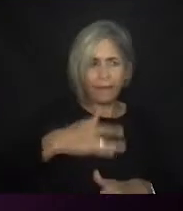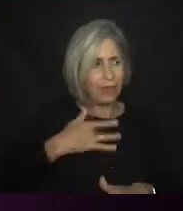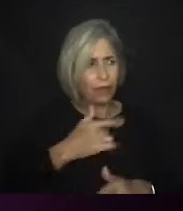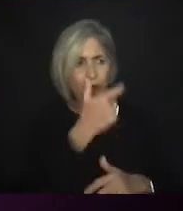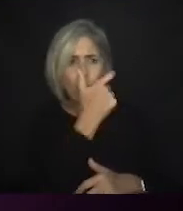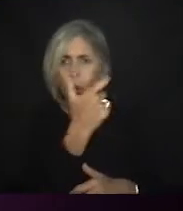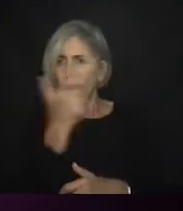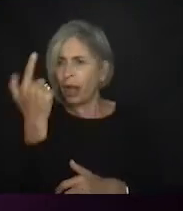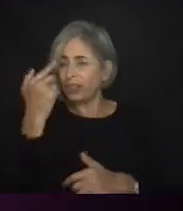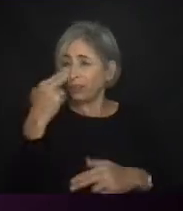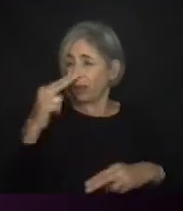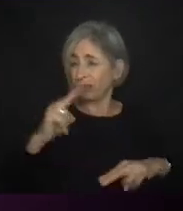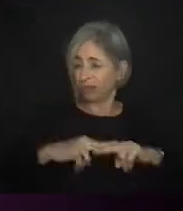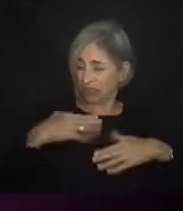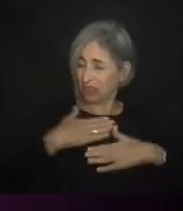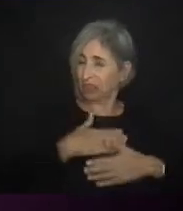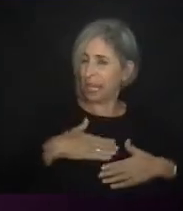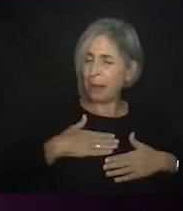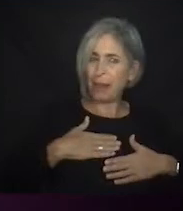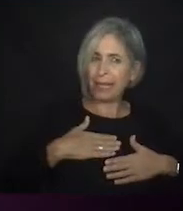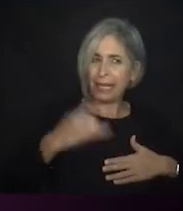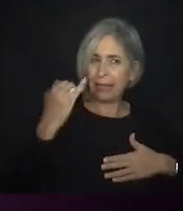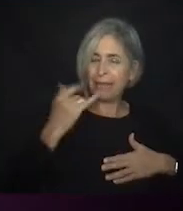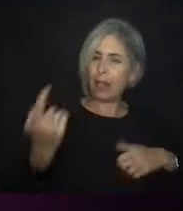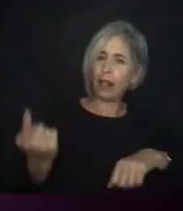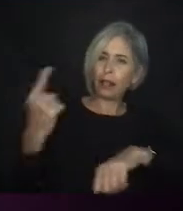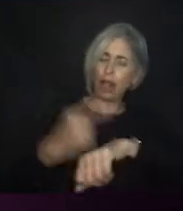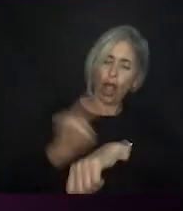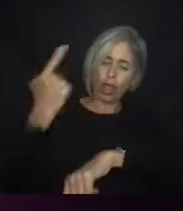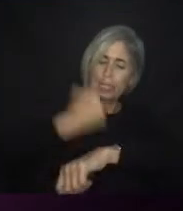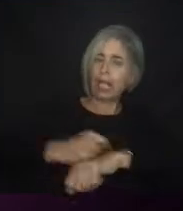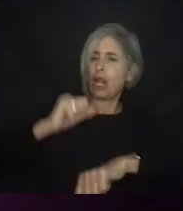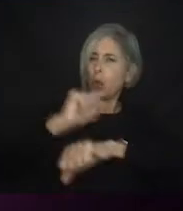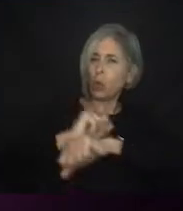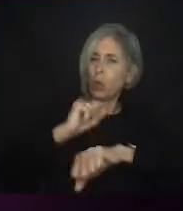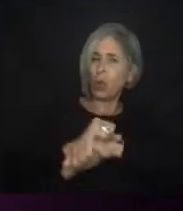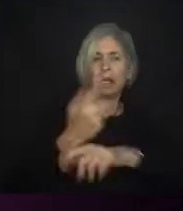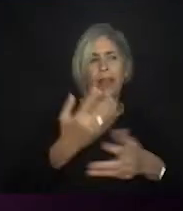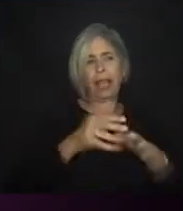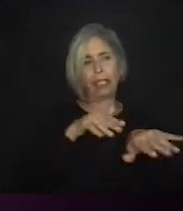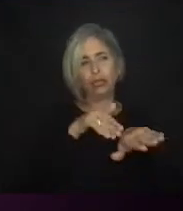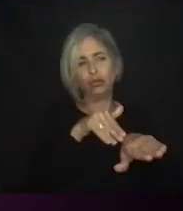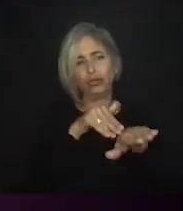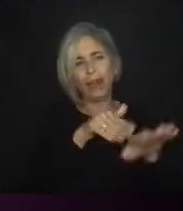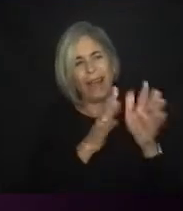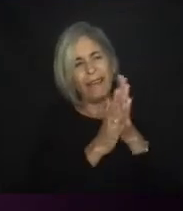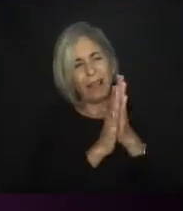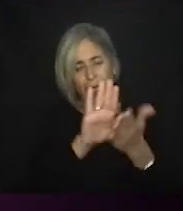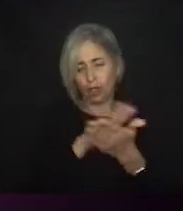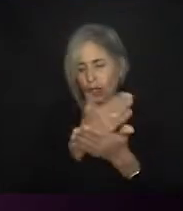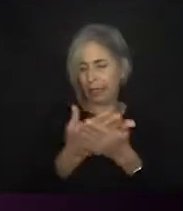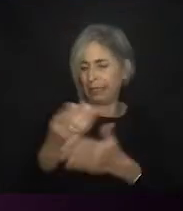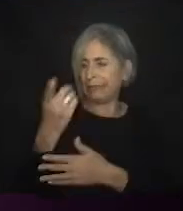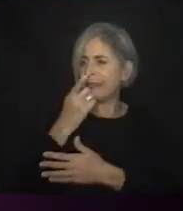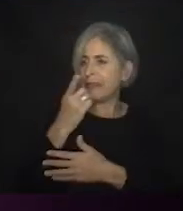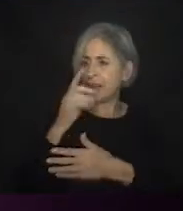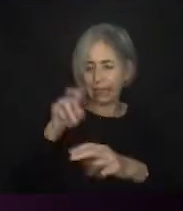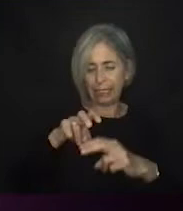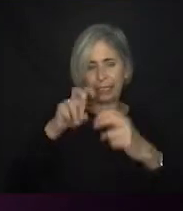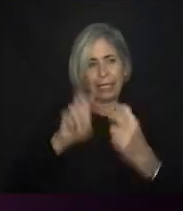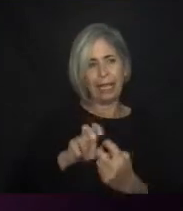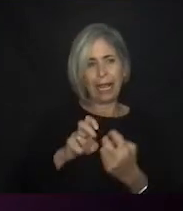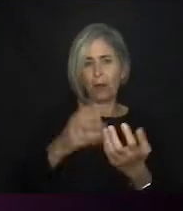watch basketball for entertainment. So what if they had a long day at work, dealing with traffic, cooking dinner, then they sat down to watch the